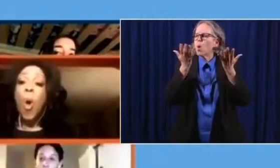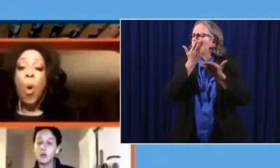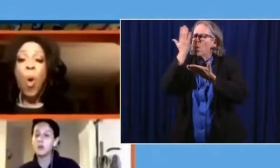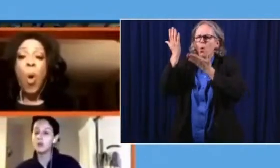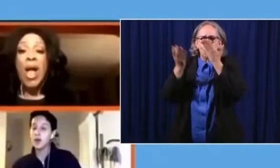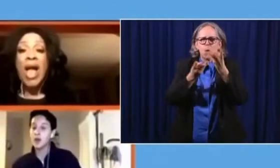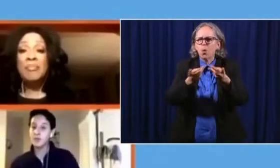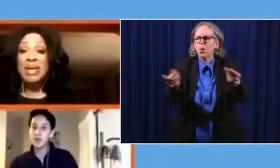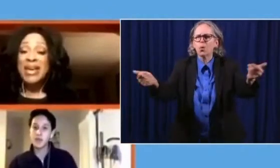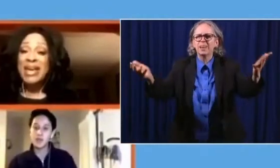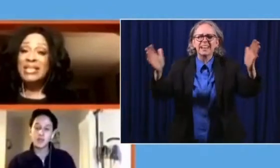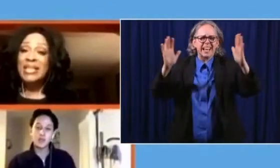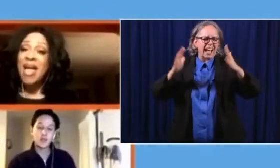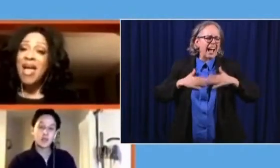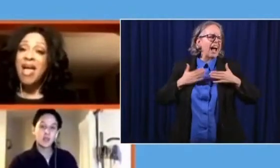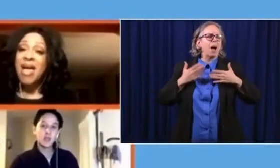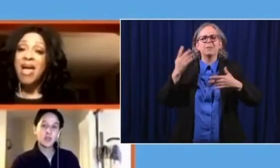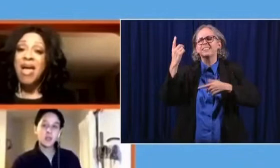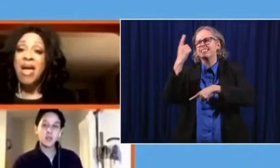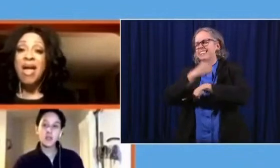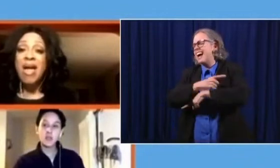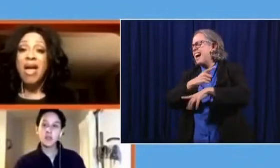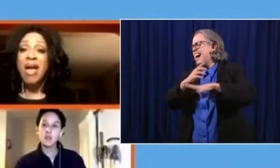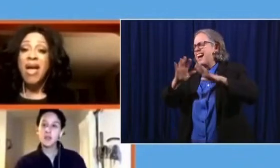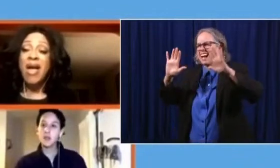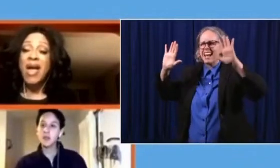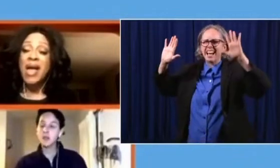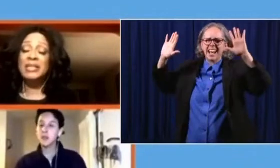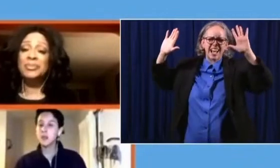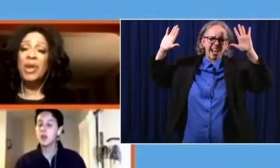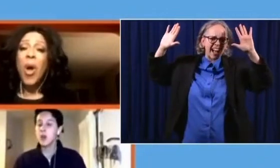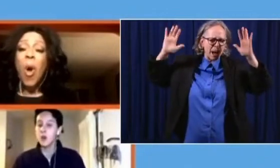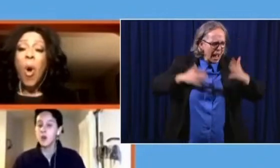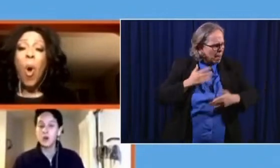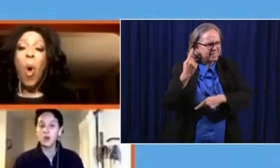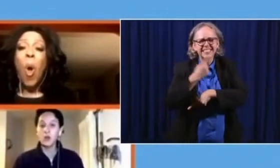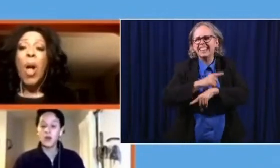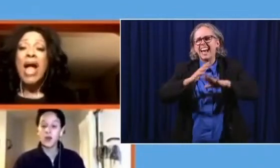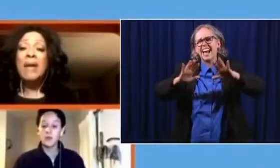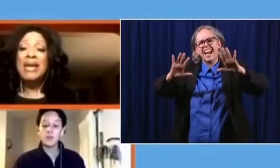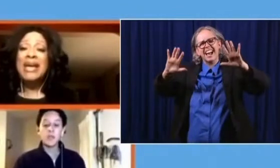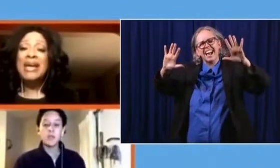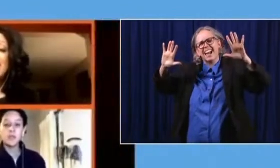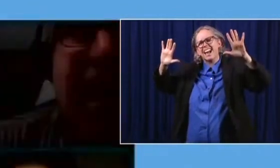joy? Oh, happy day. Oh, happy day.